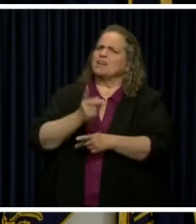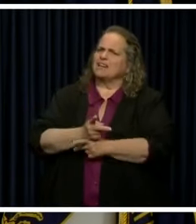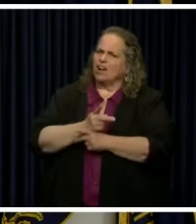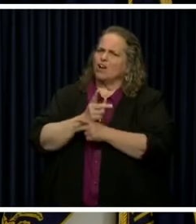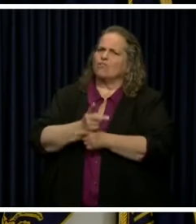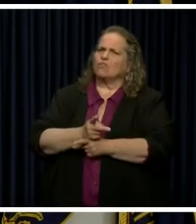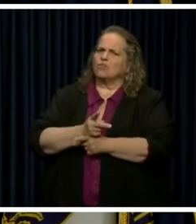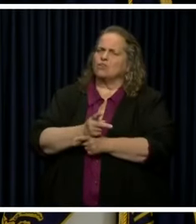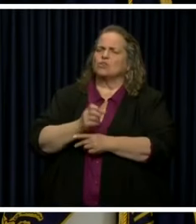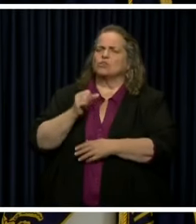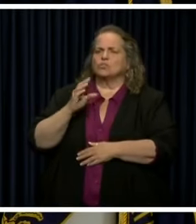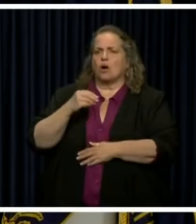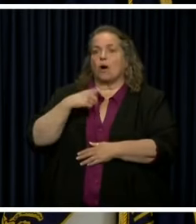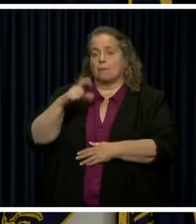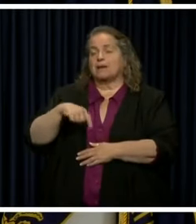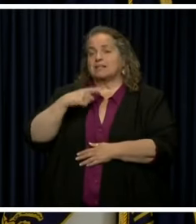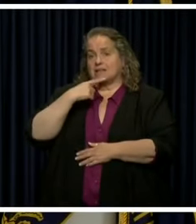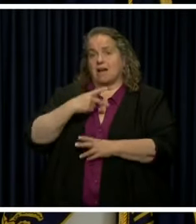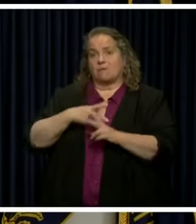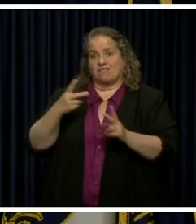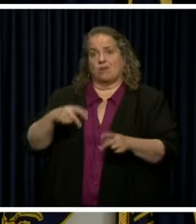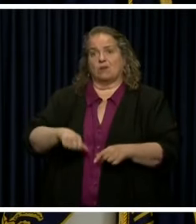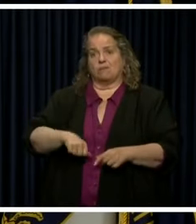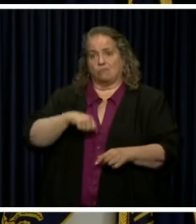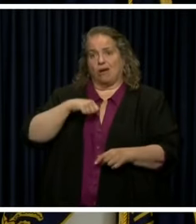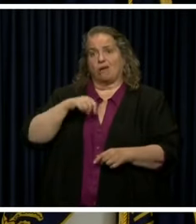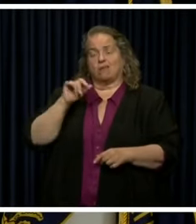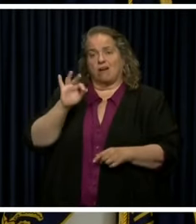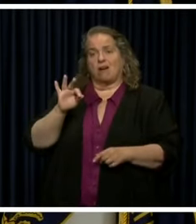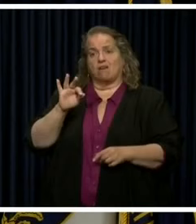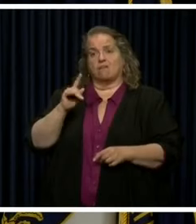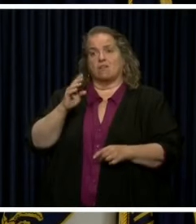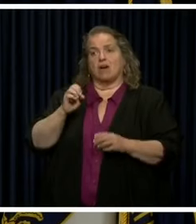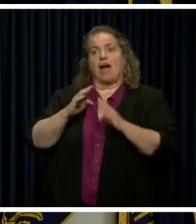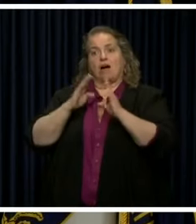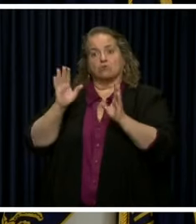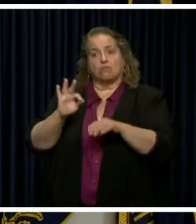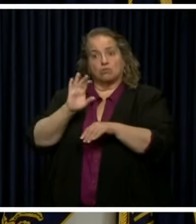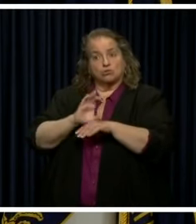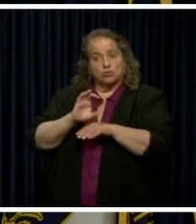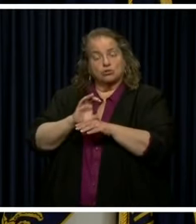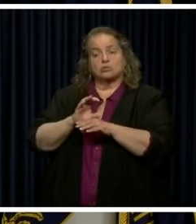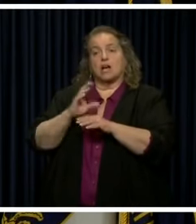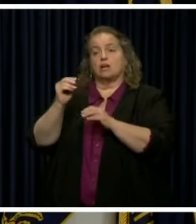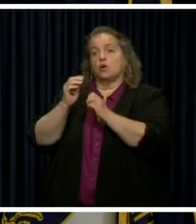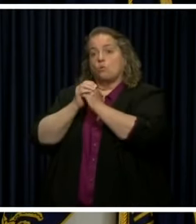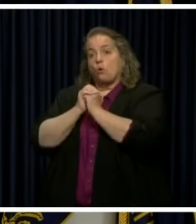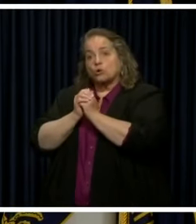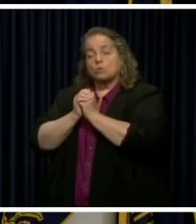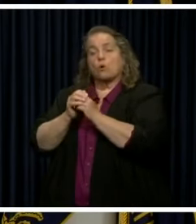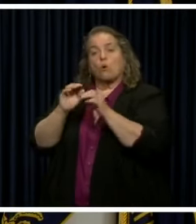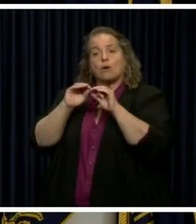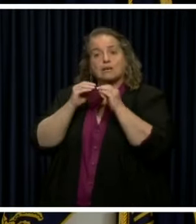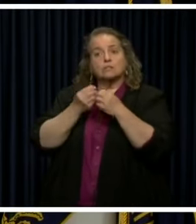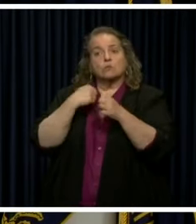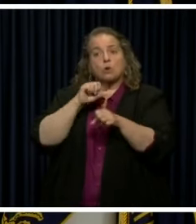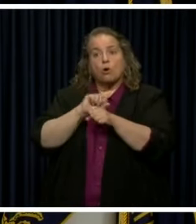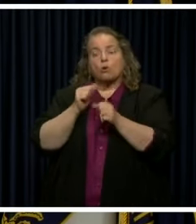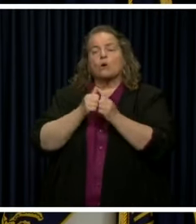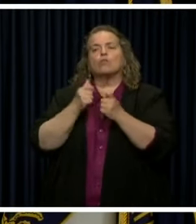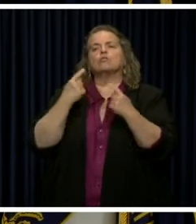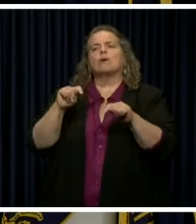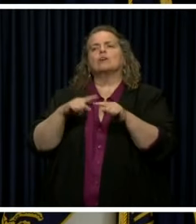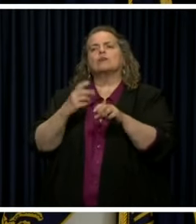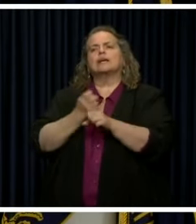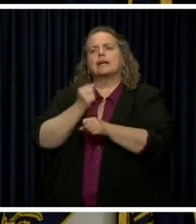I got to say I'm really proud of the houses of worship and the organizations that we've worked with, wanting to get it